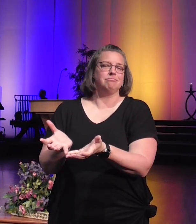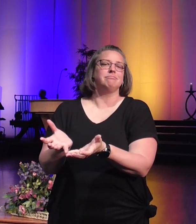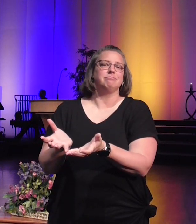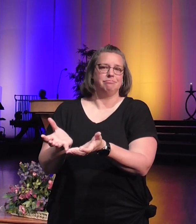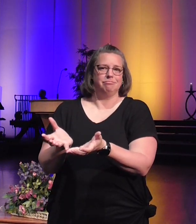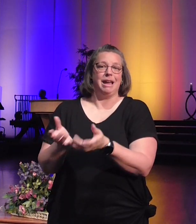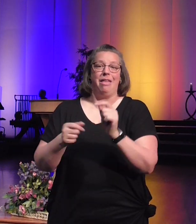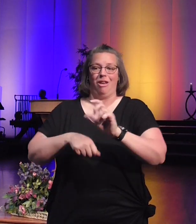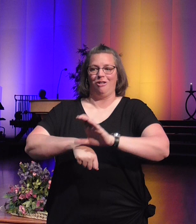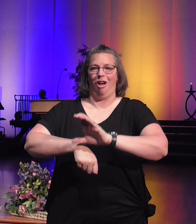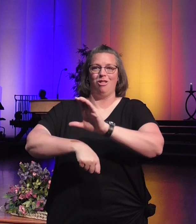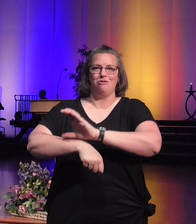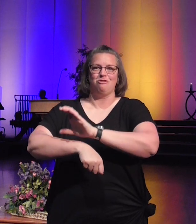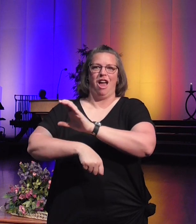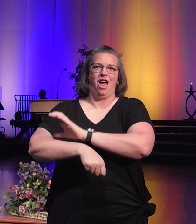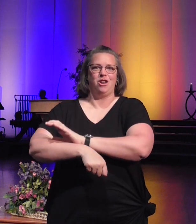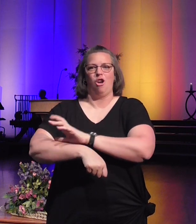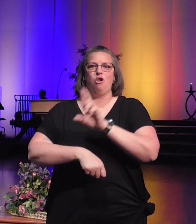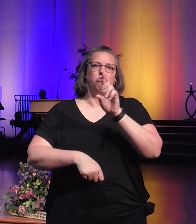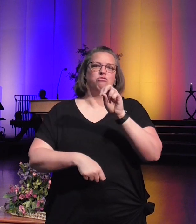glorious Colorado Rocky Mountains.